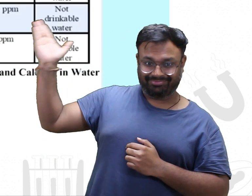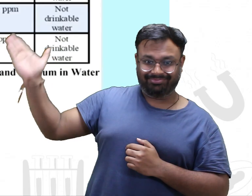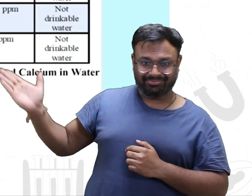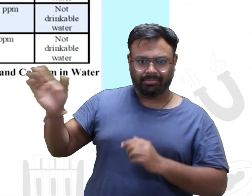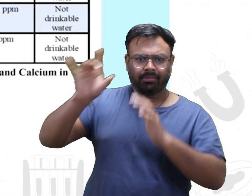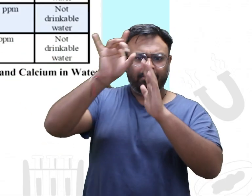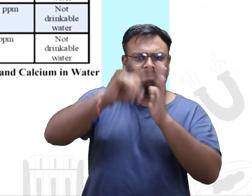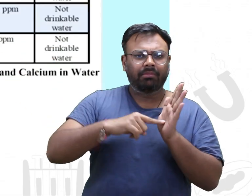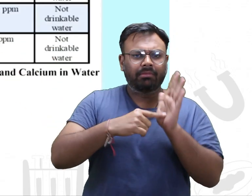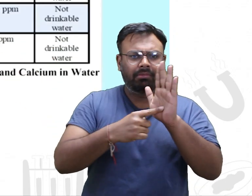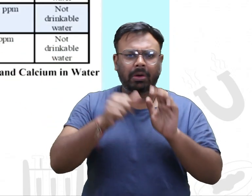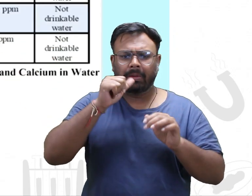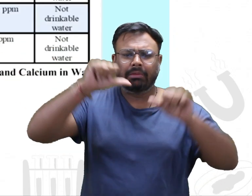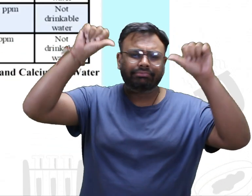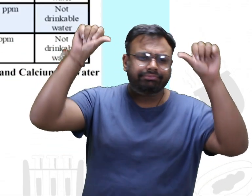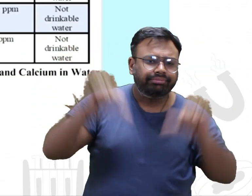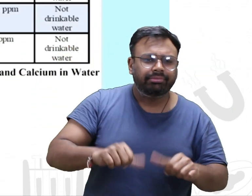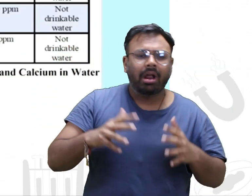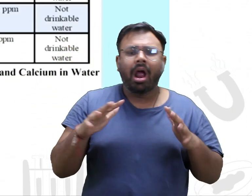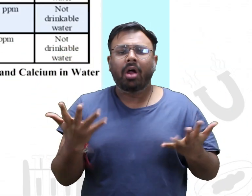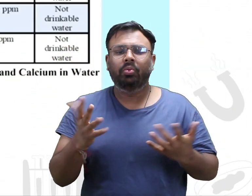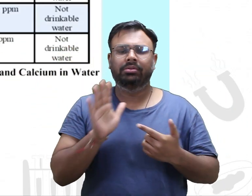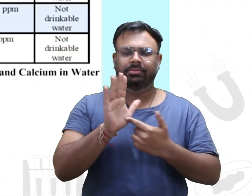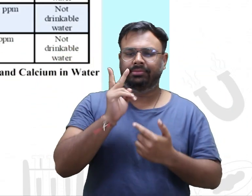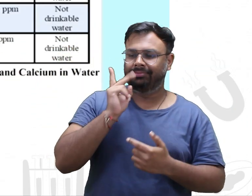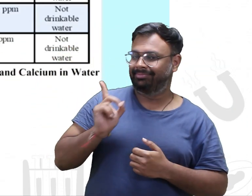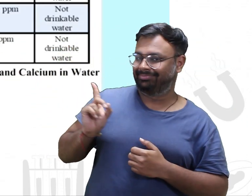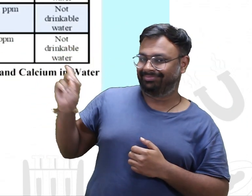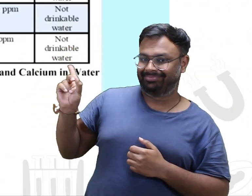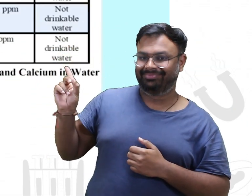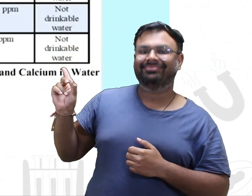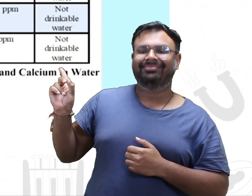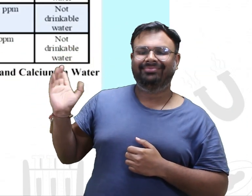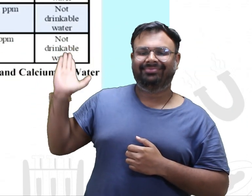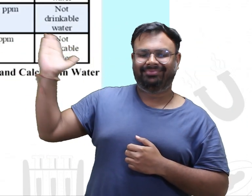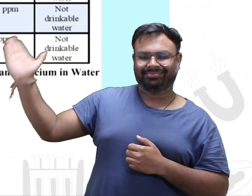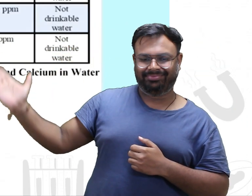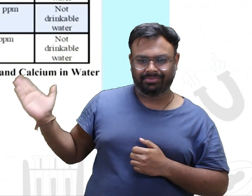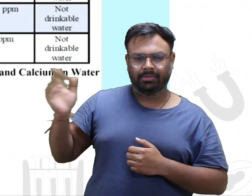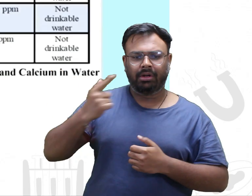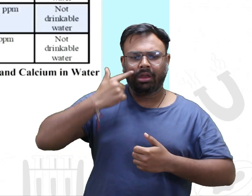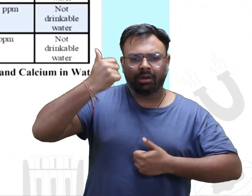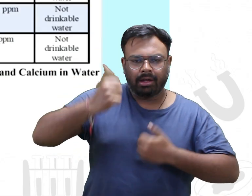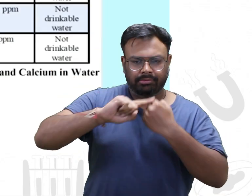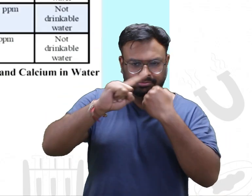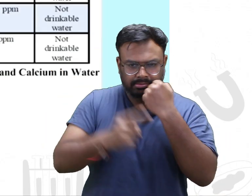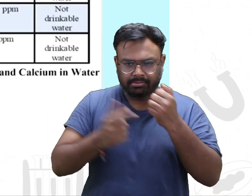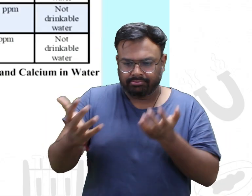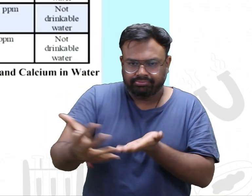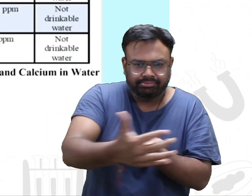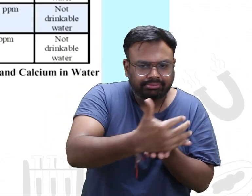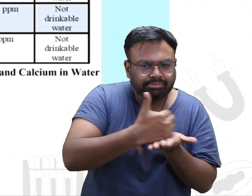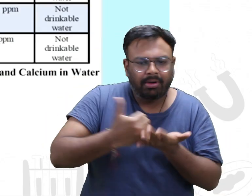chemical contamination. The obtained value indicates that the water is of poor drinking of quality. These are the final